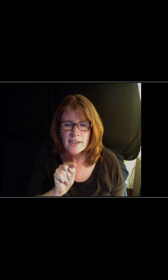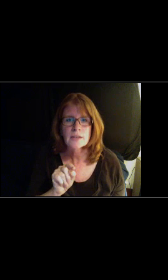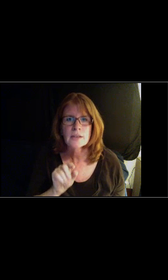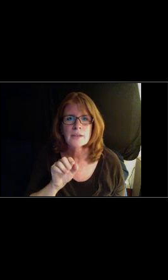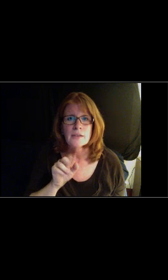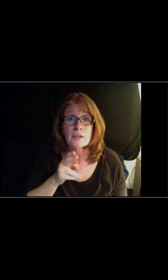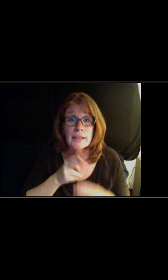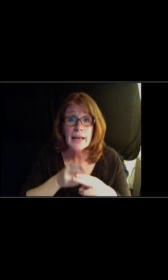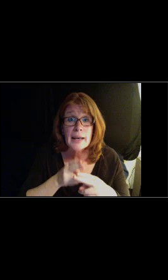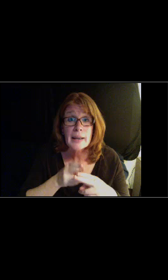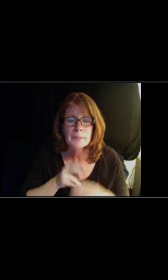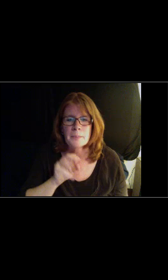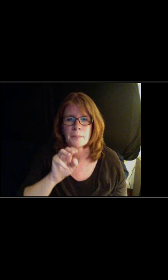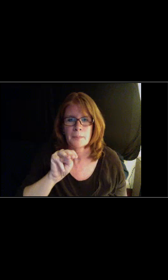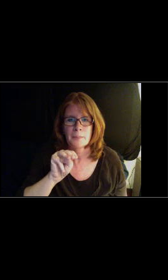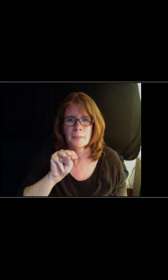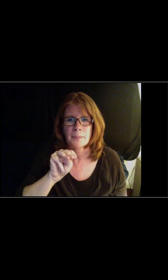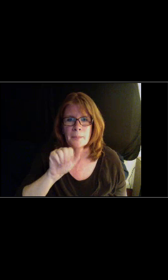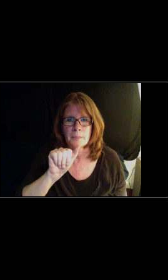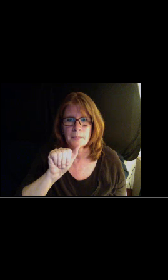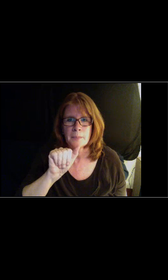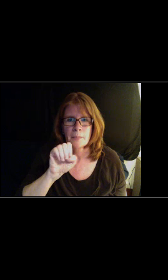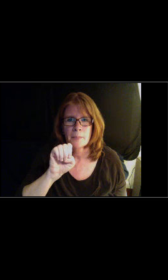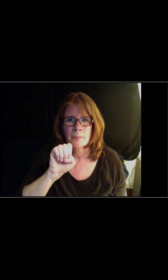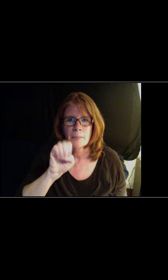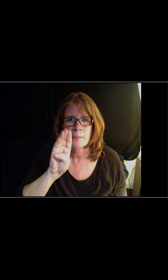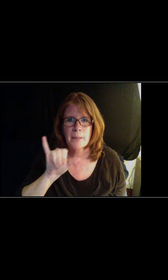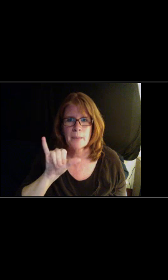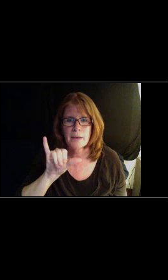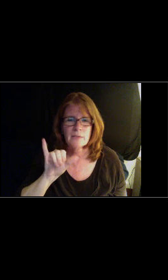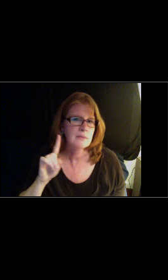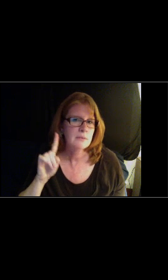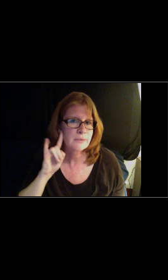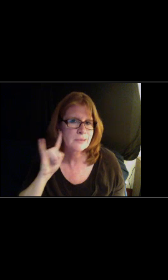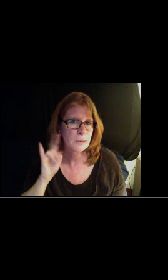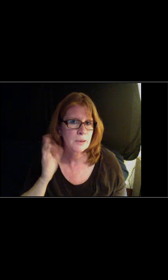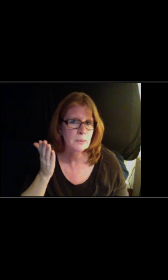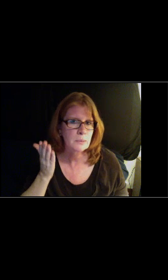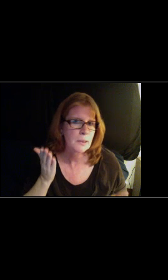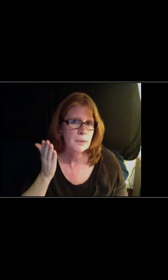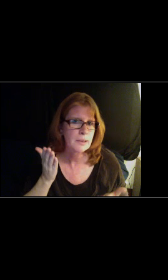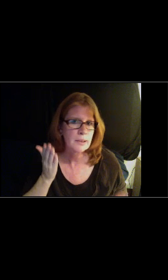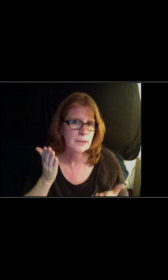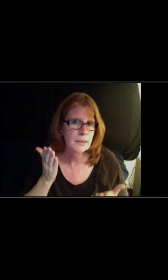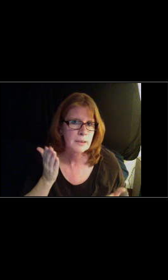Do you see the girl that's there in the circle? Her name is Maybe, spelled